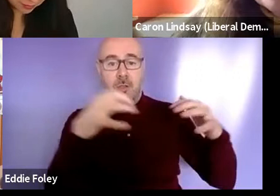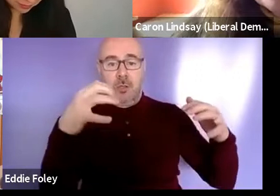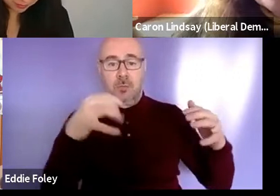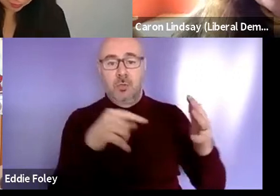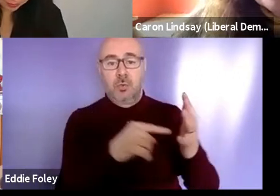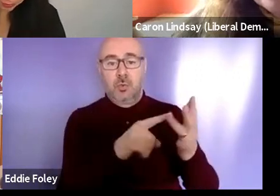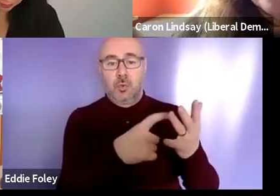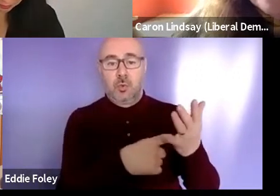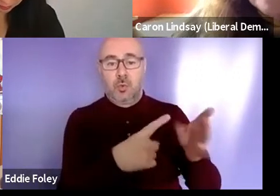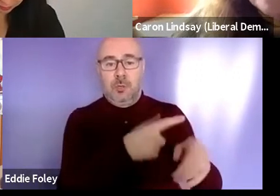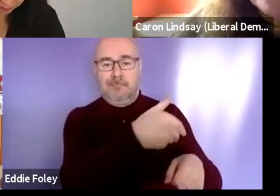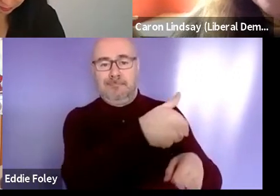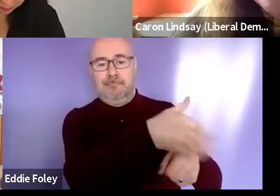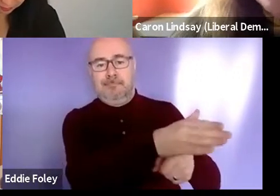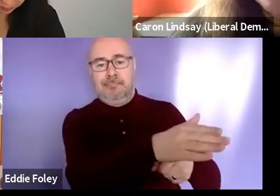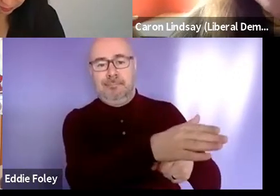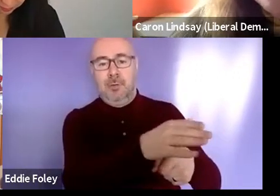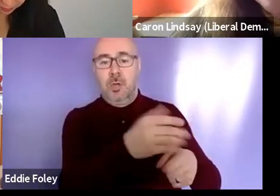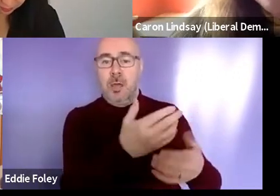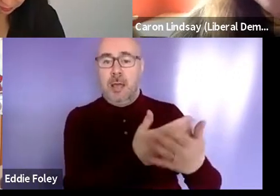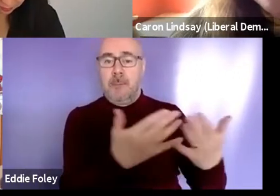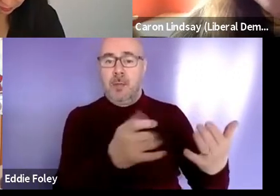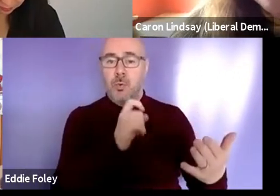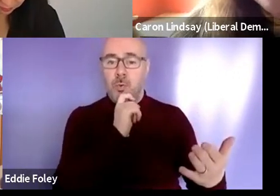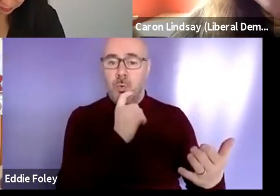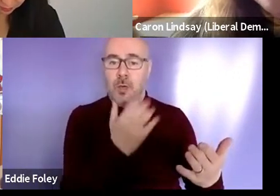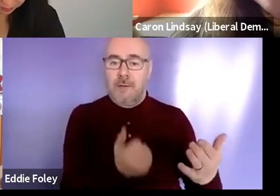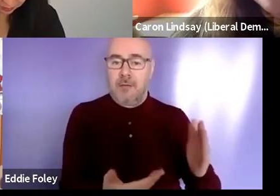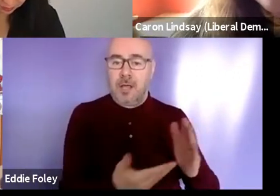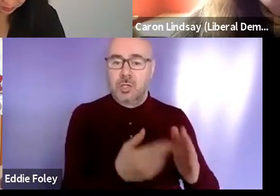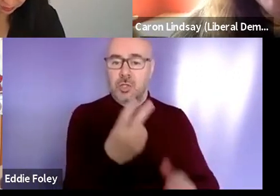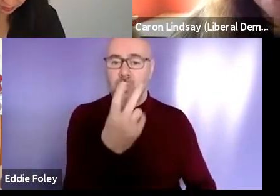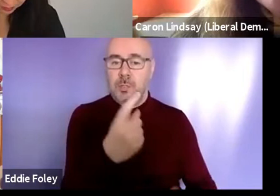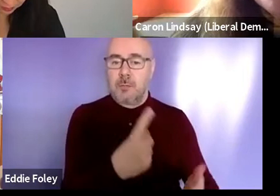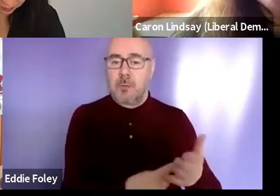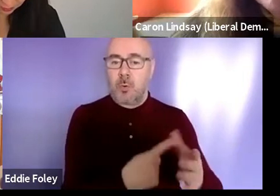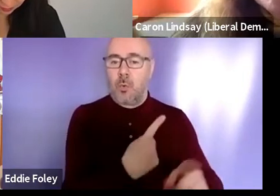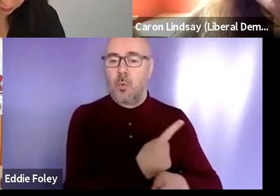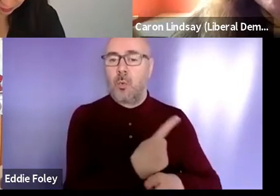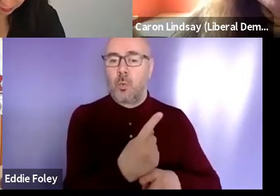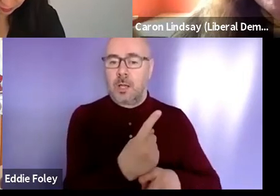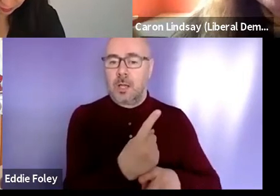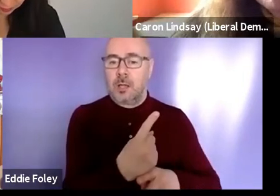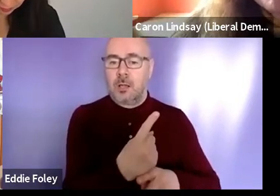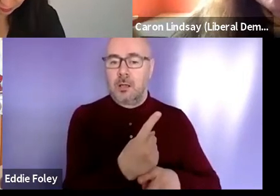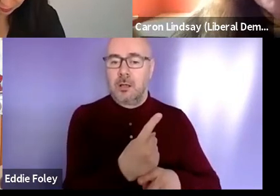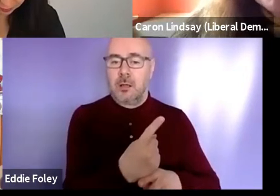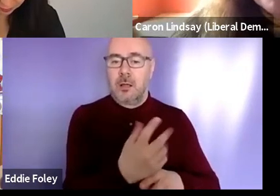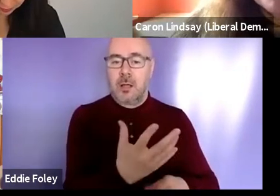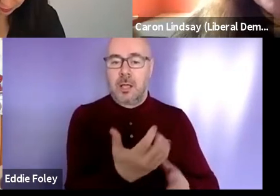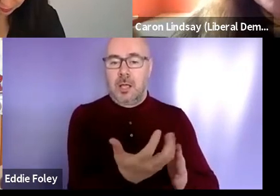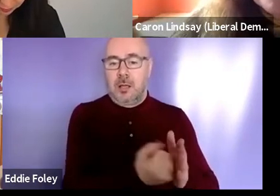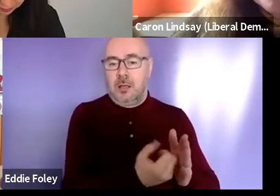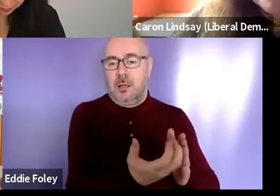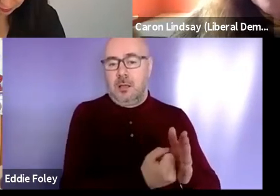people from the additional £20 universal credit support, and committing what the UN actually described as grave systematic violations